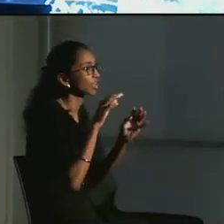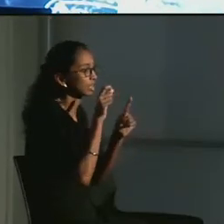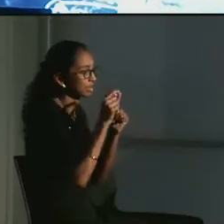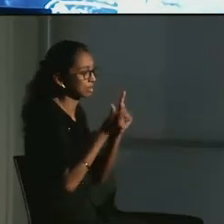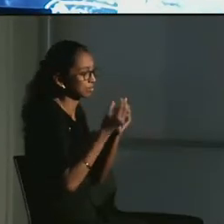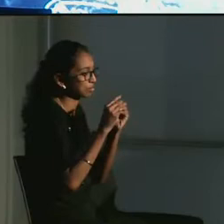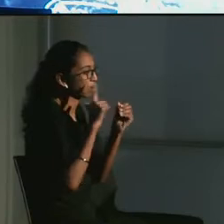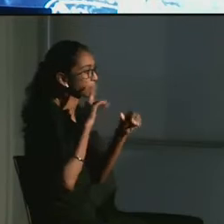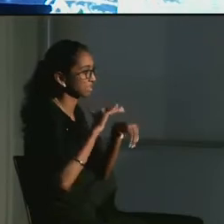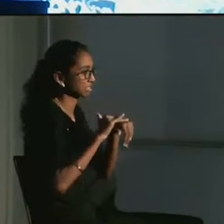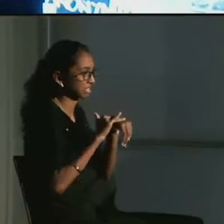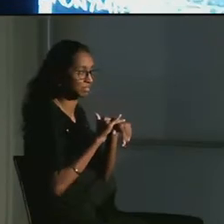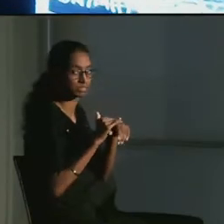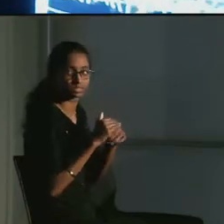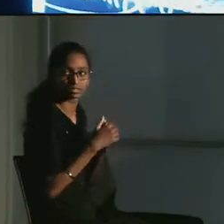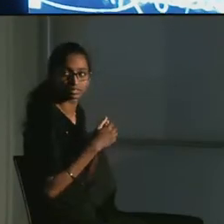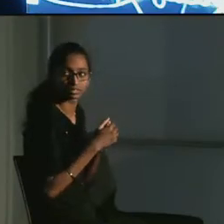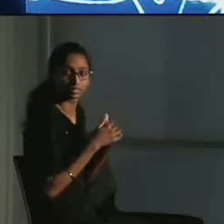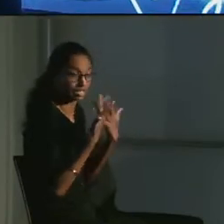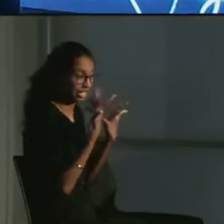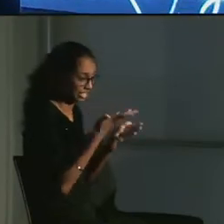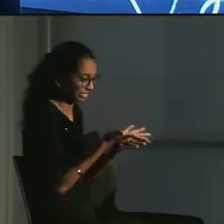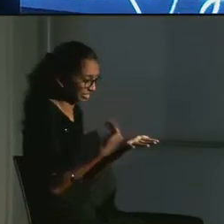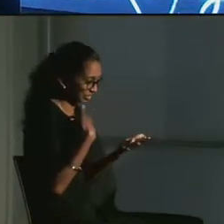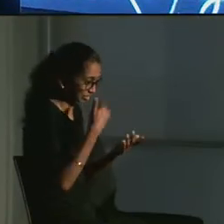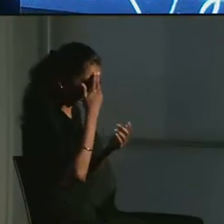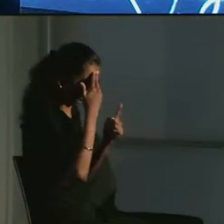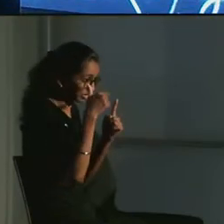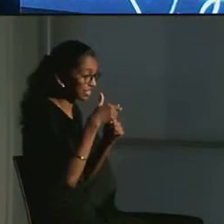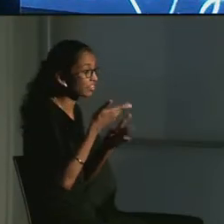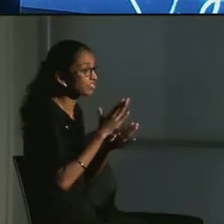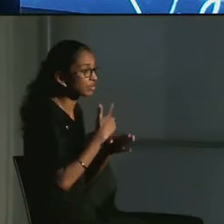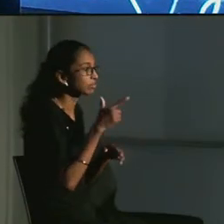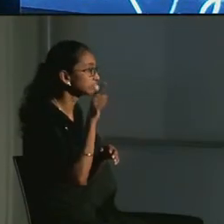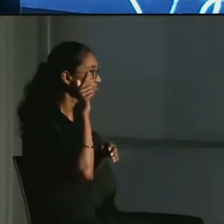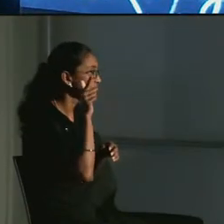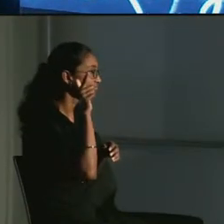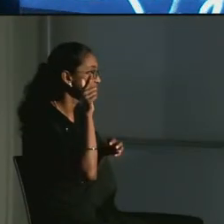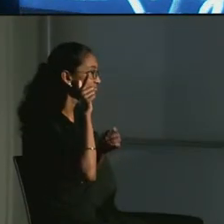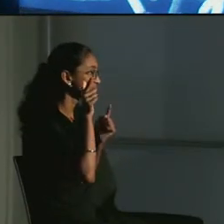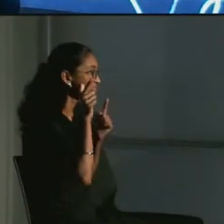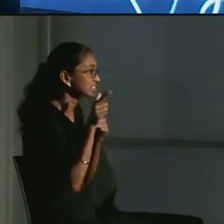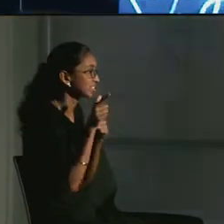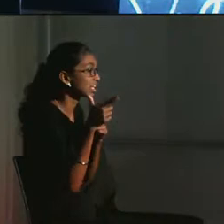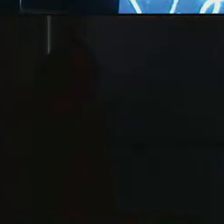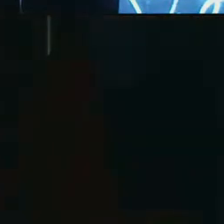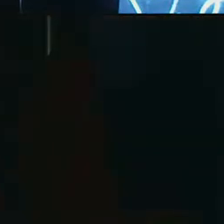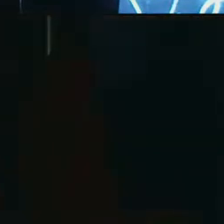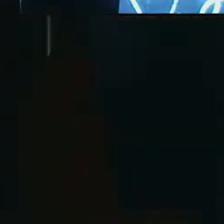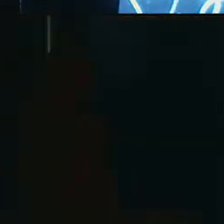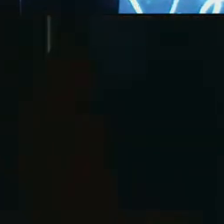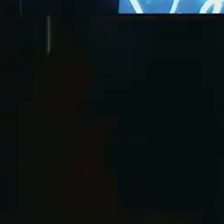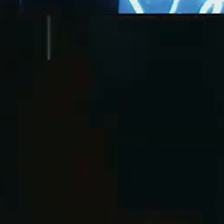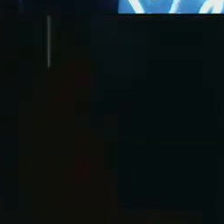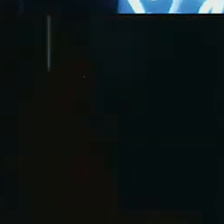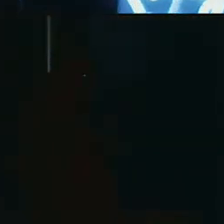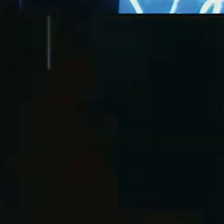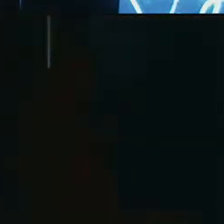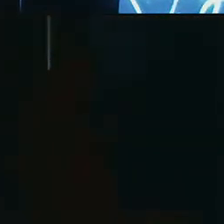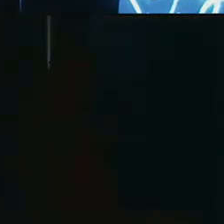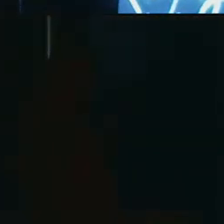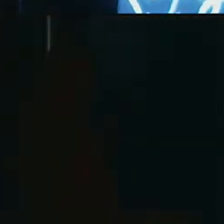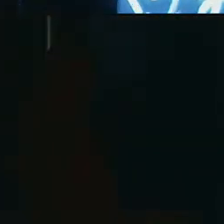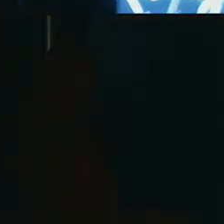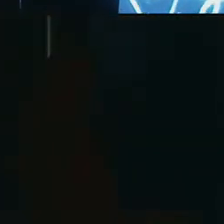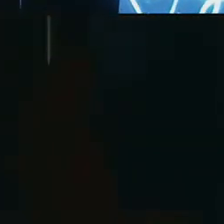Also, everything that I know is based on listening, listening to survivors of violence and to communities.